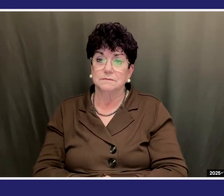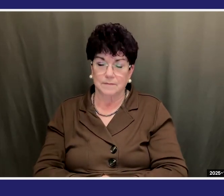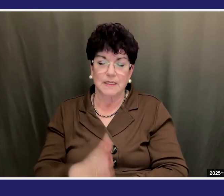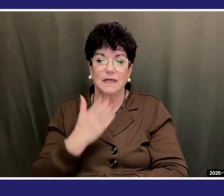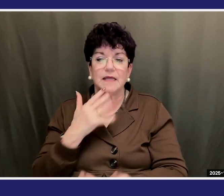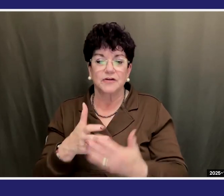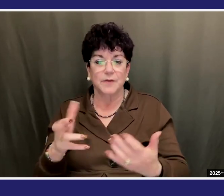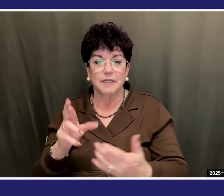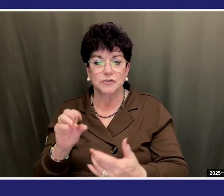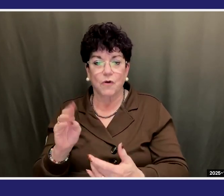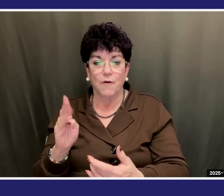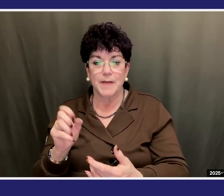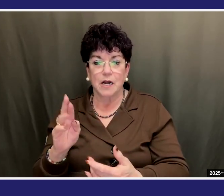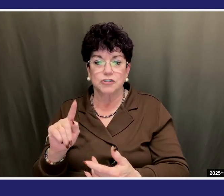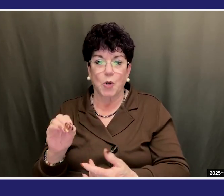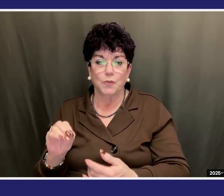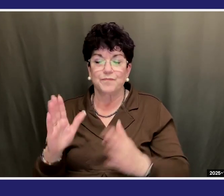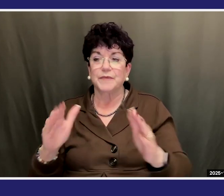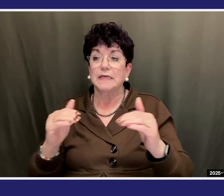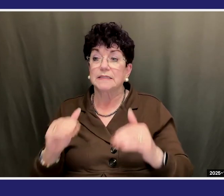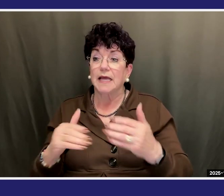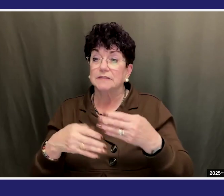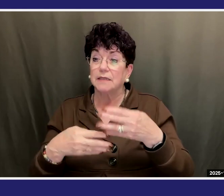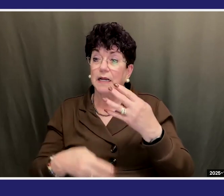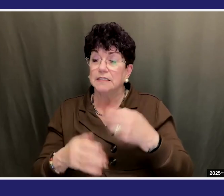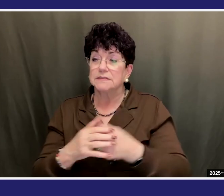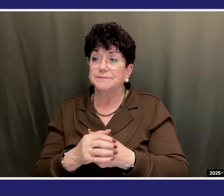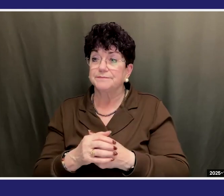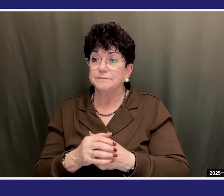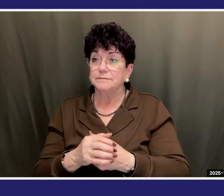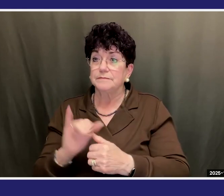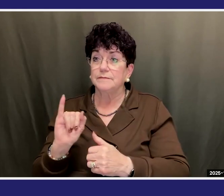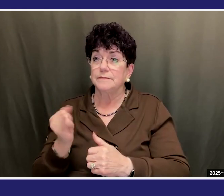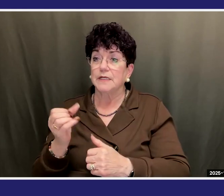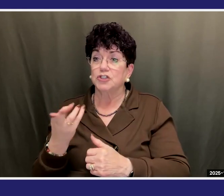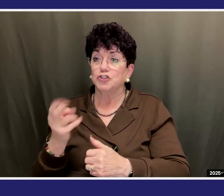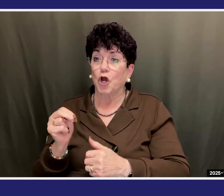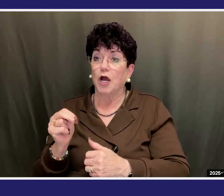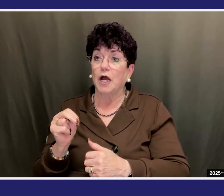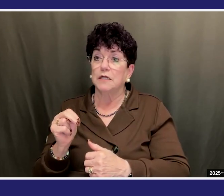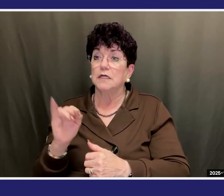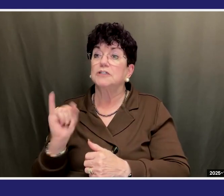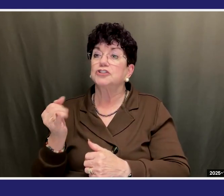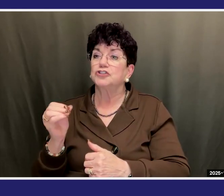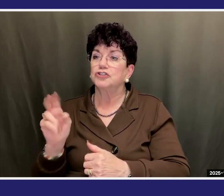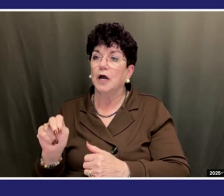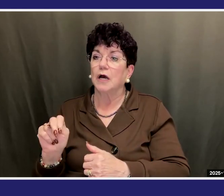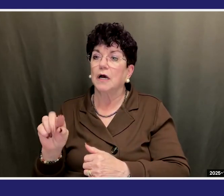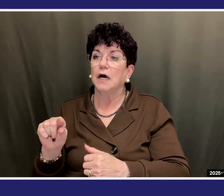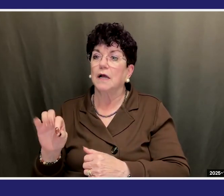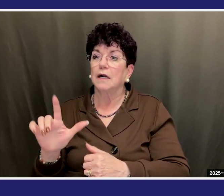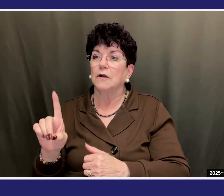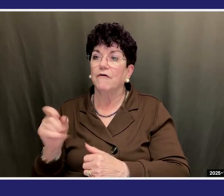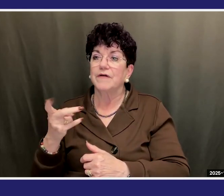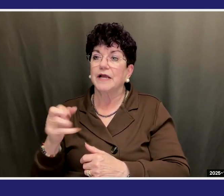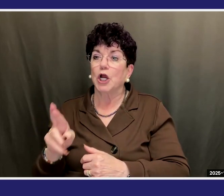Thank you very much, Roberto. Next on my list is John. John, are you able